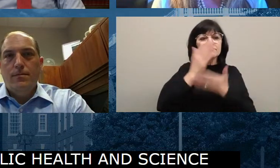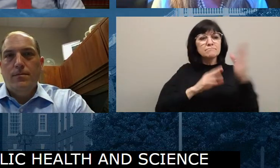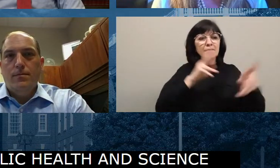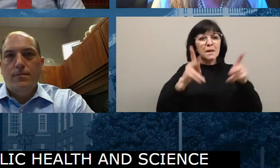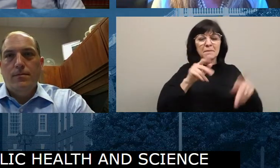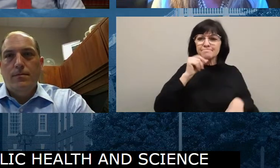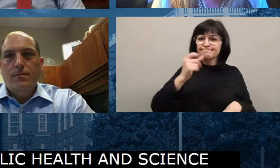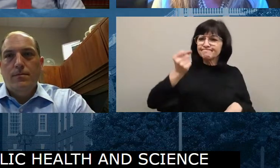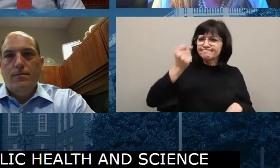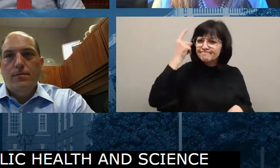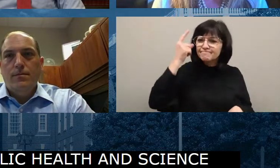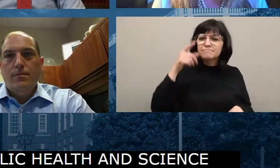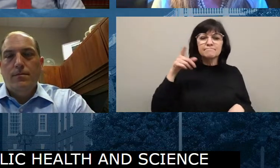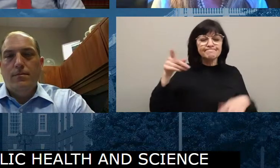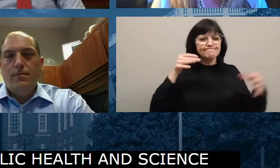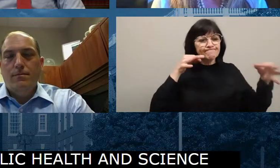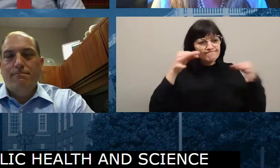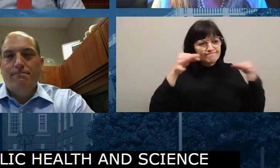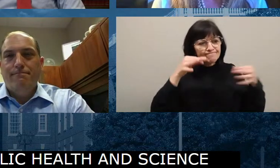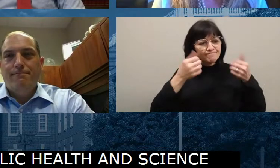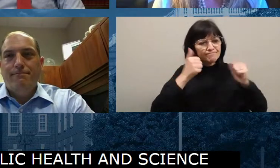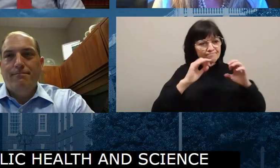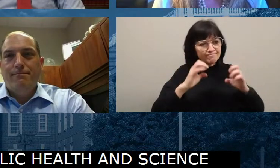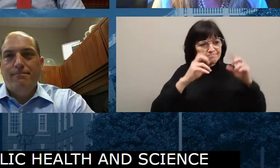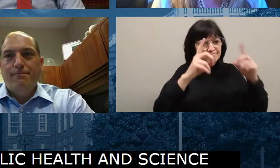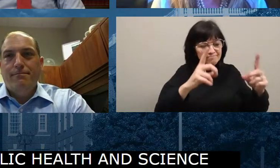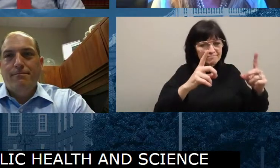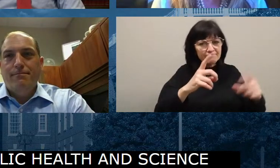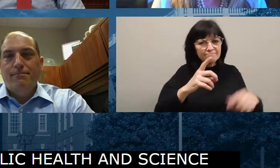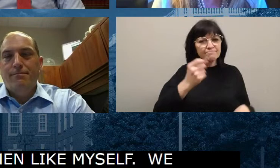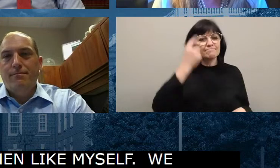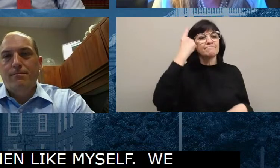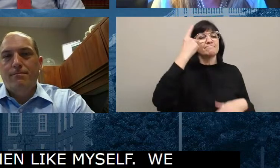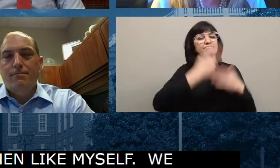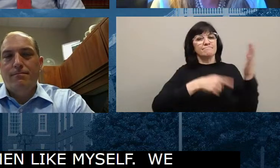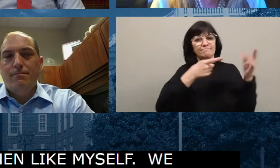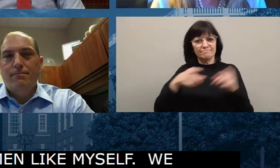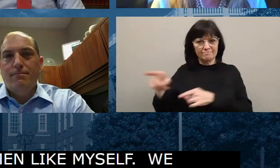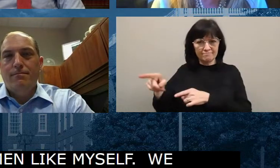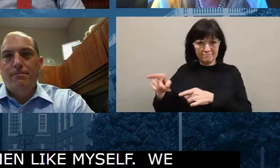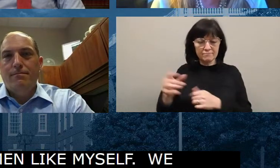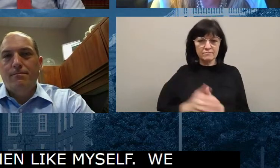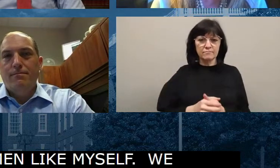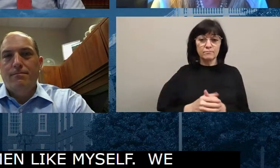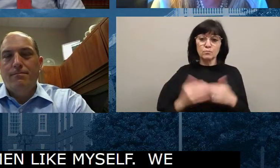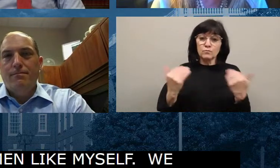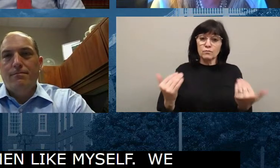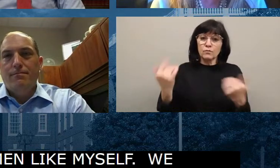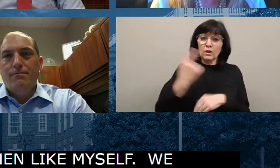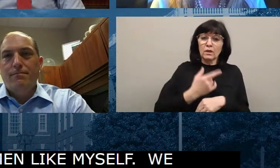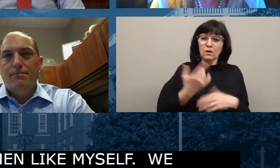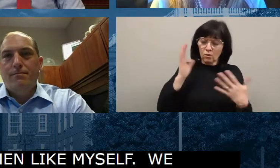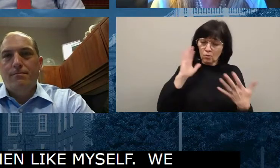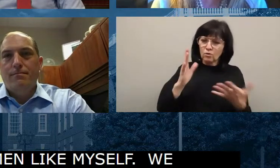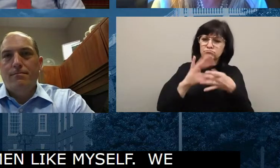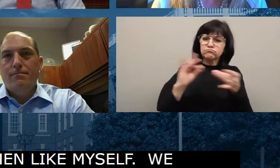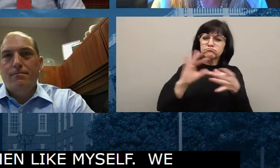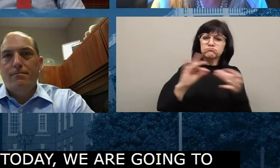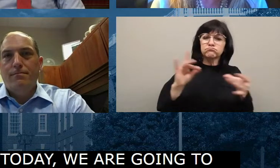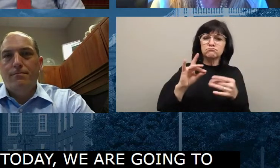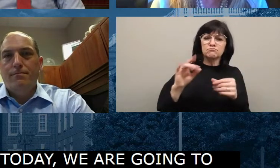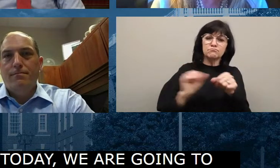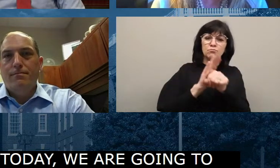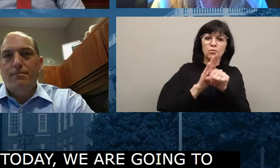We appreciate all your good work. Today, we're going to talk a little bit about our COVID-19 virus spread